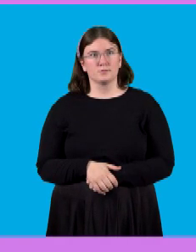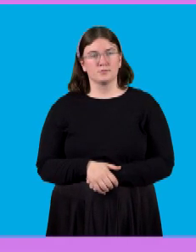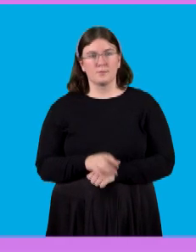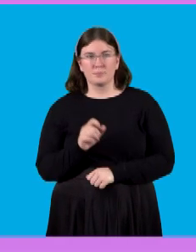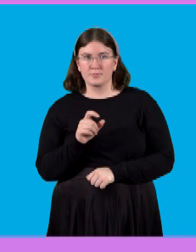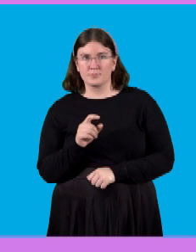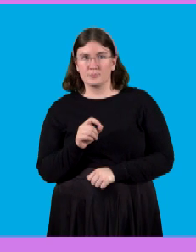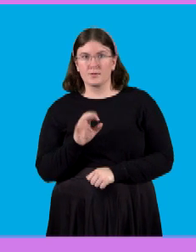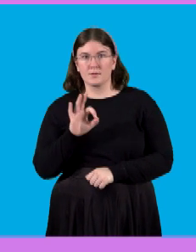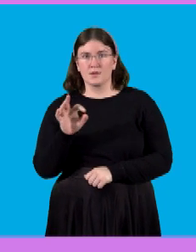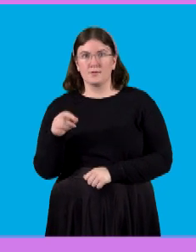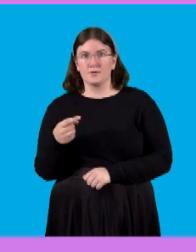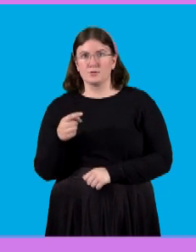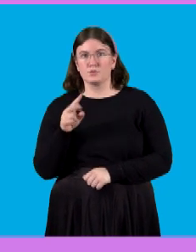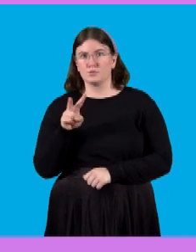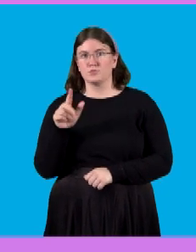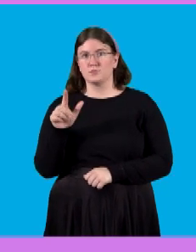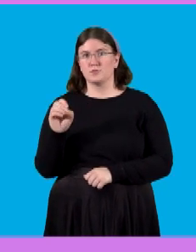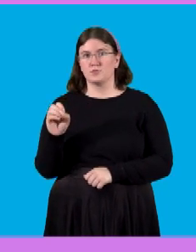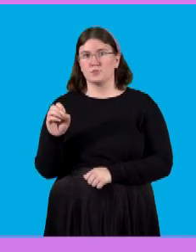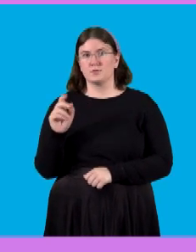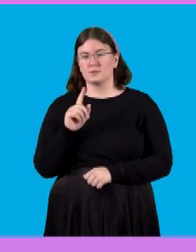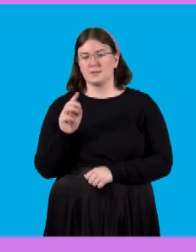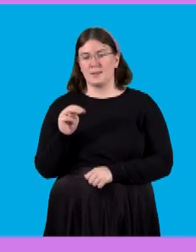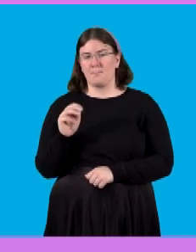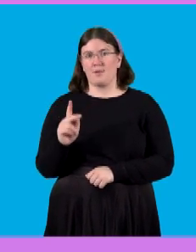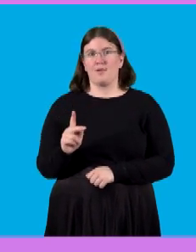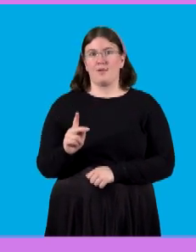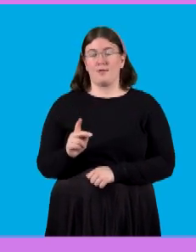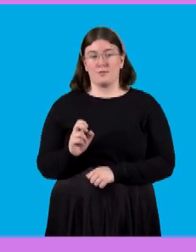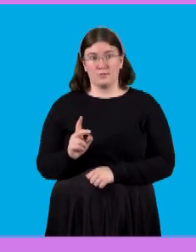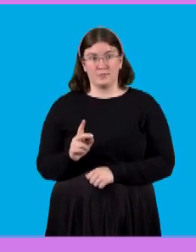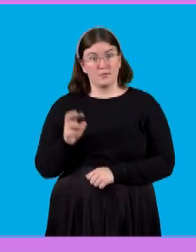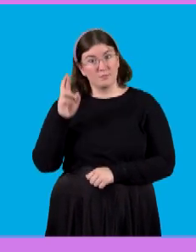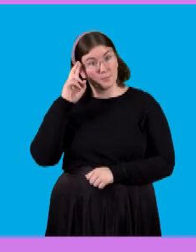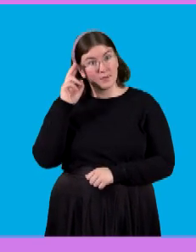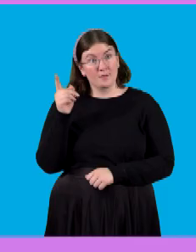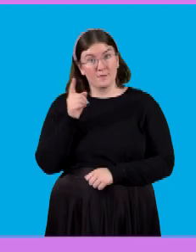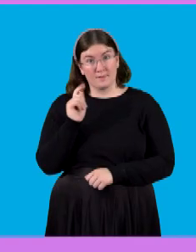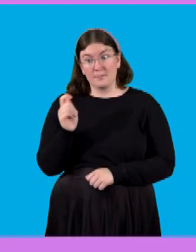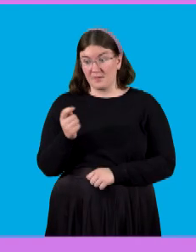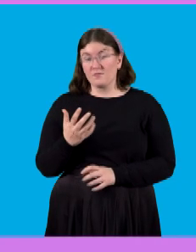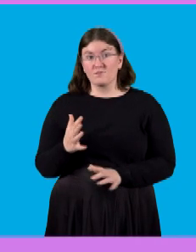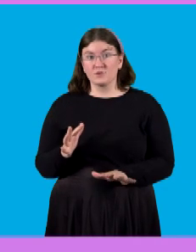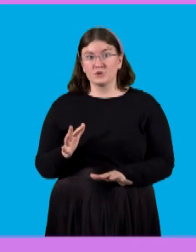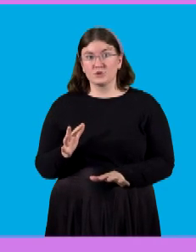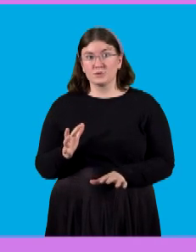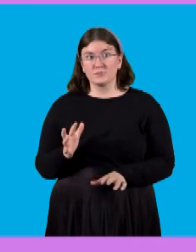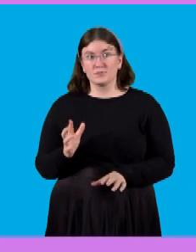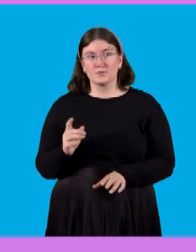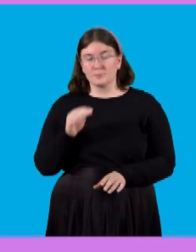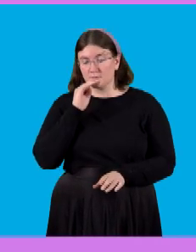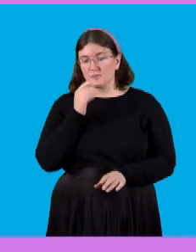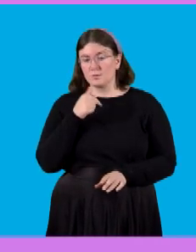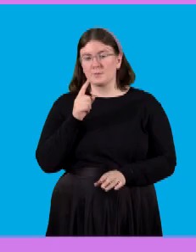in the context just now. Yeah, it's 3,270 ZMKs, right? So remember, if they already paid that,